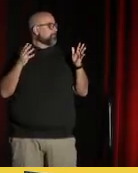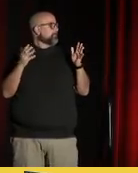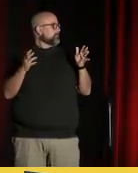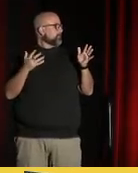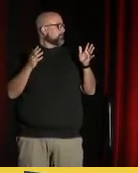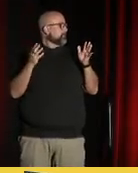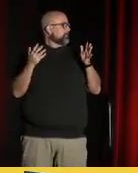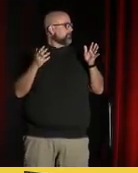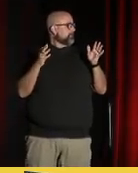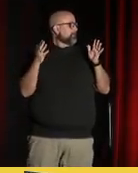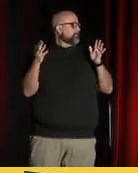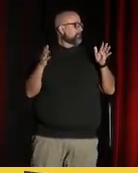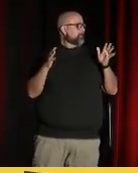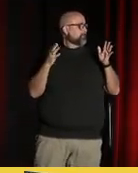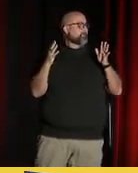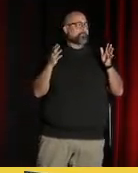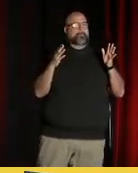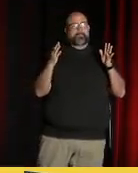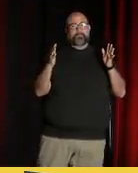Thank you guys.